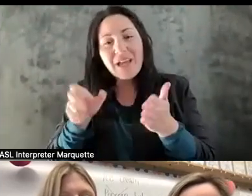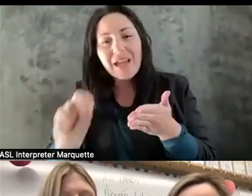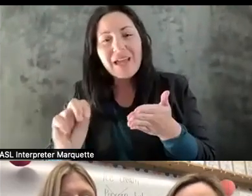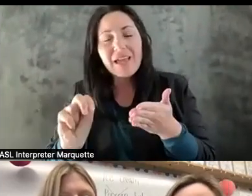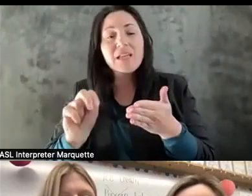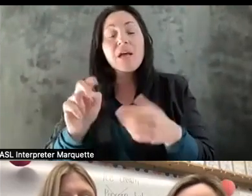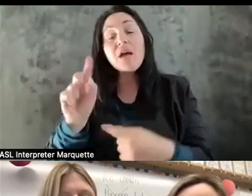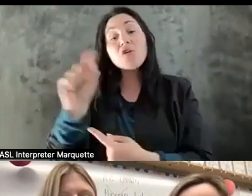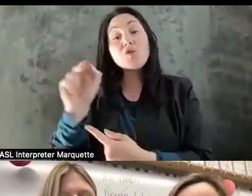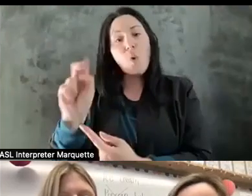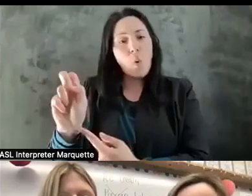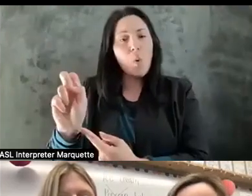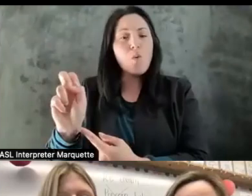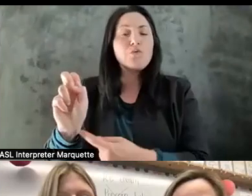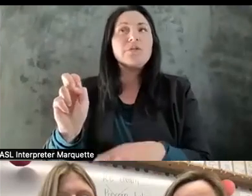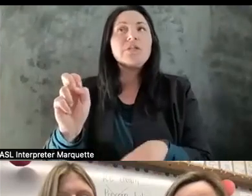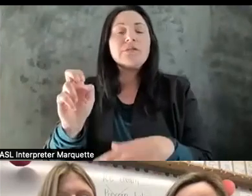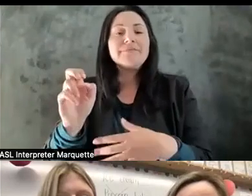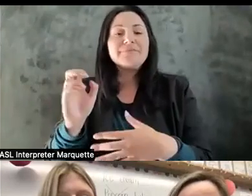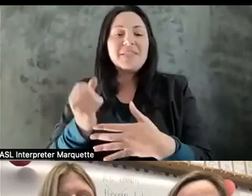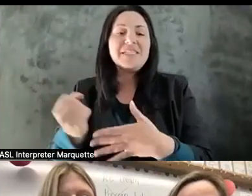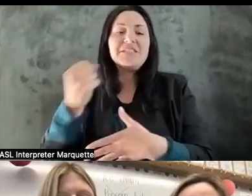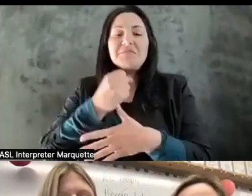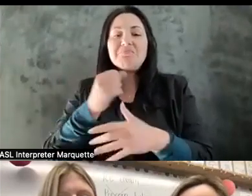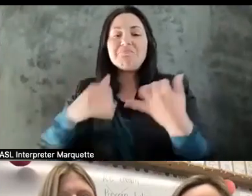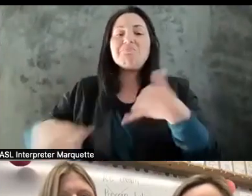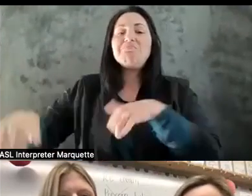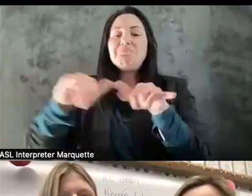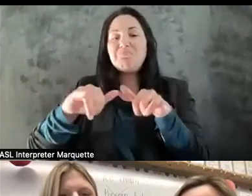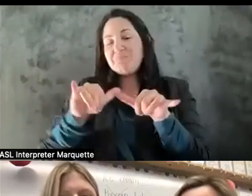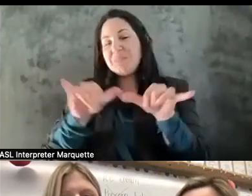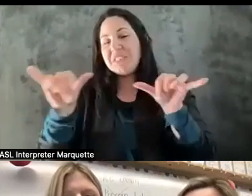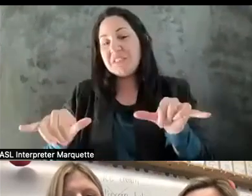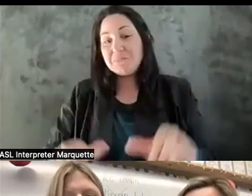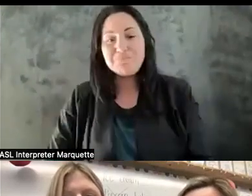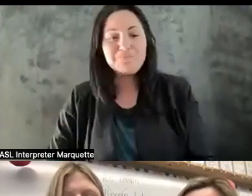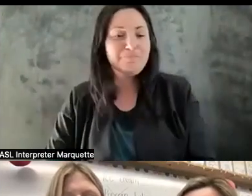the zones is our unified system that we use.